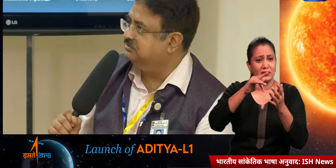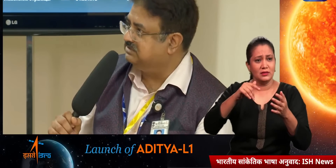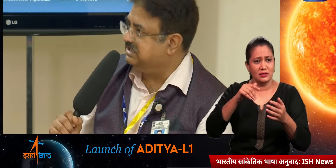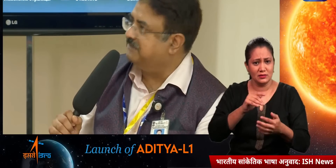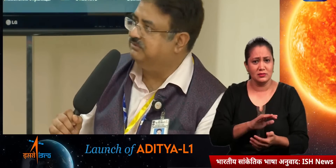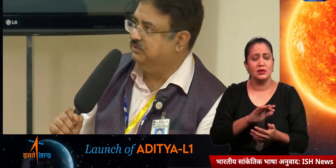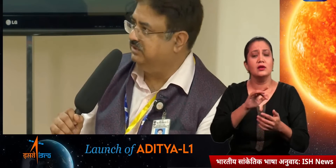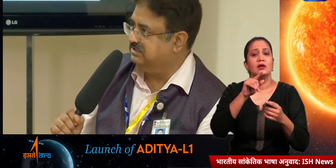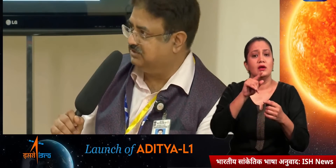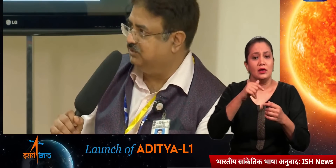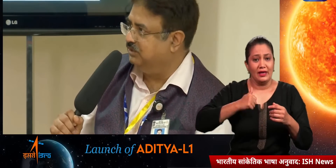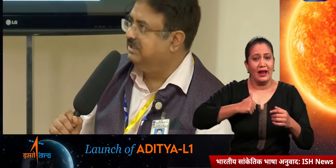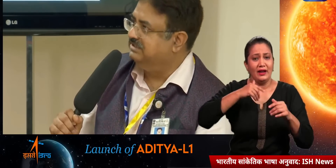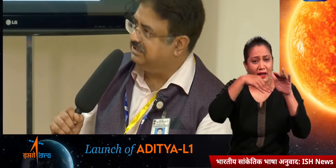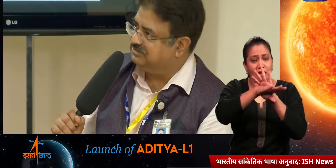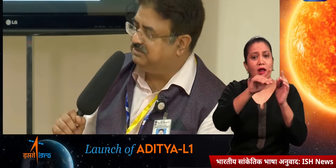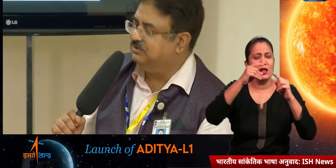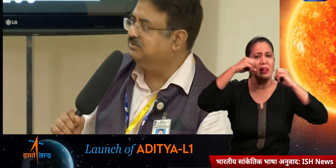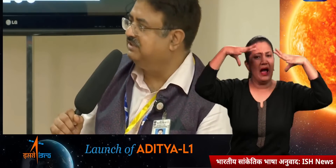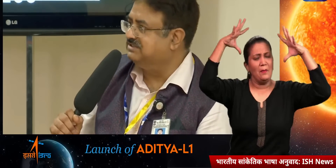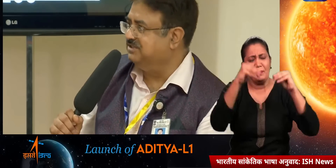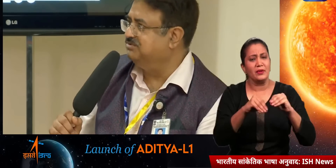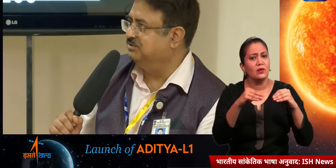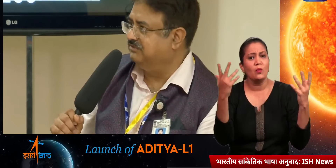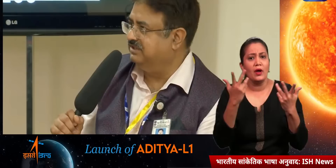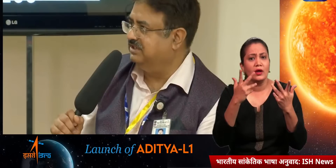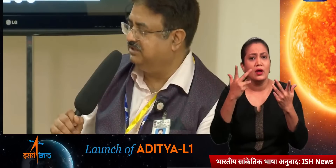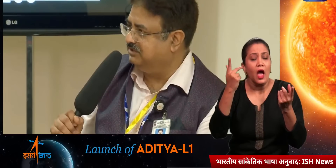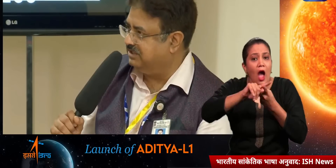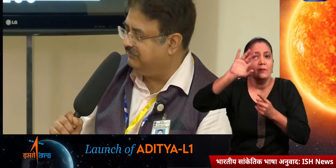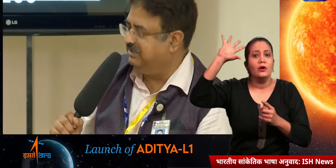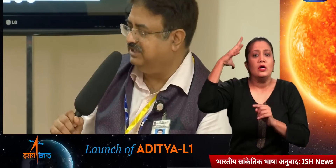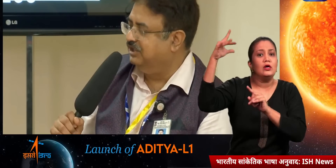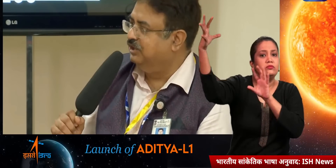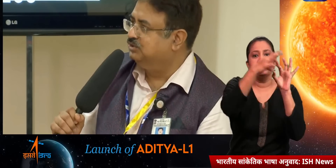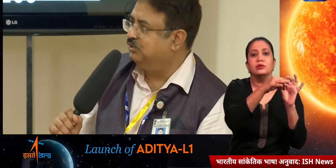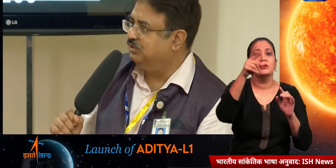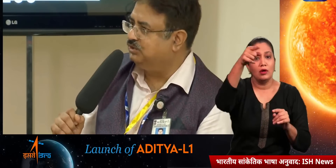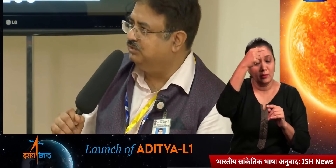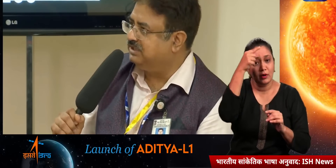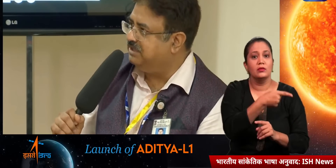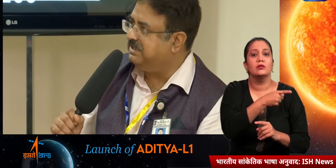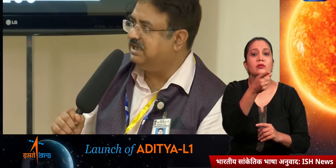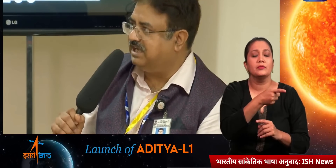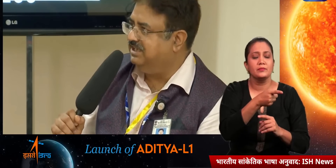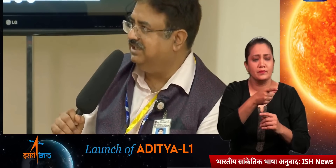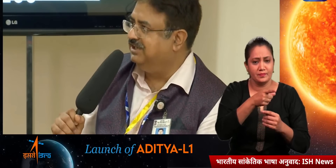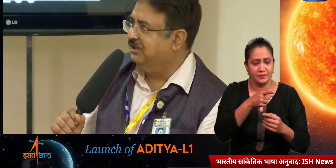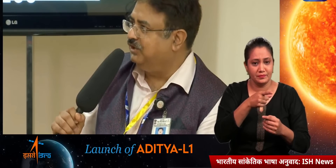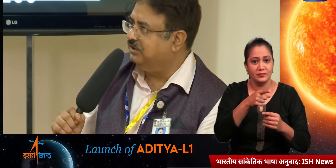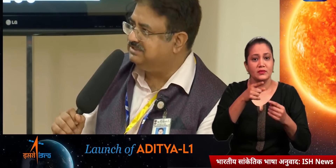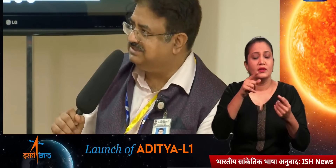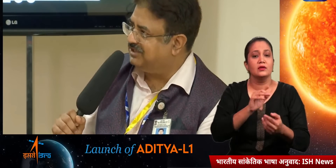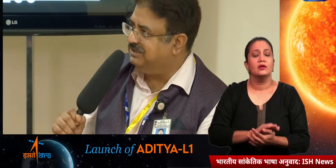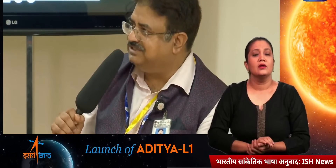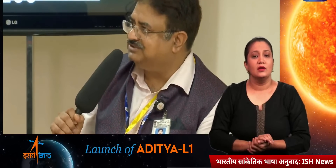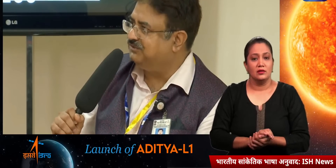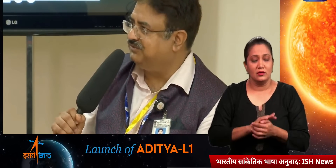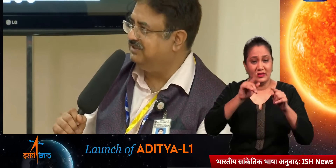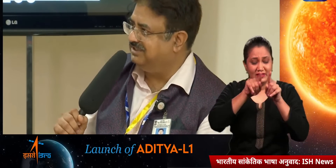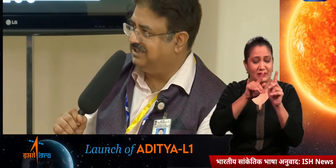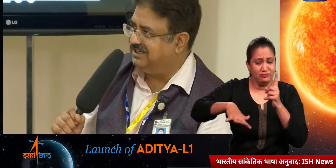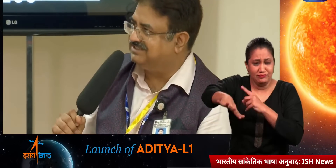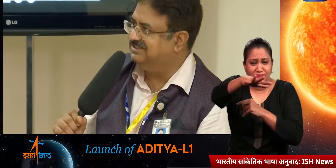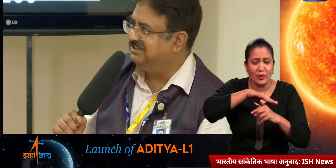power lines were snapped a few years ago. That was because of an extreme solar event. So to keep an eye on the surroundings